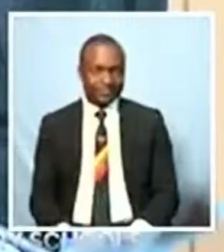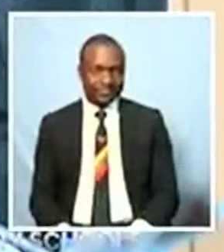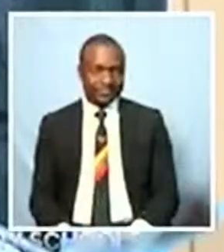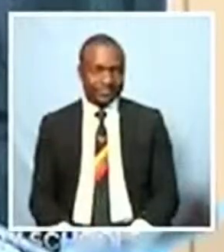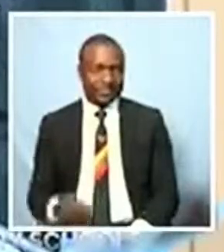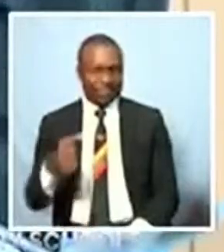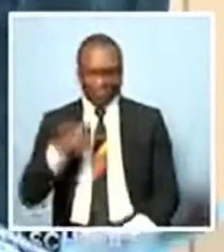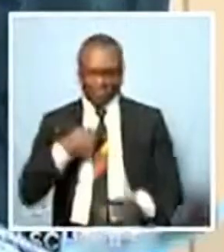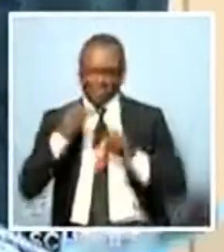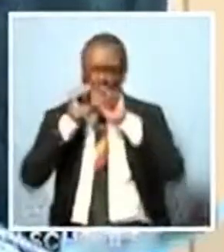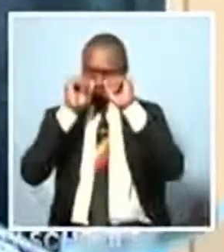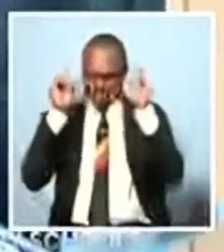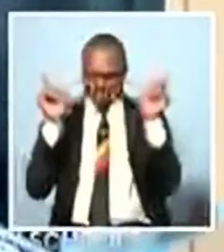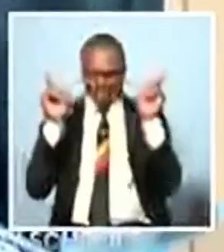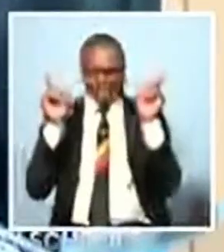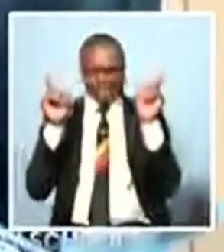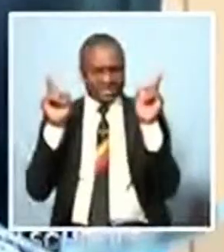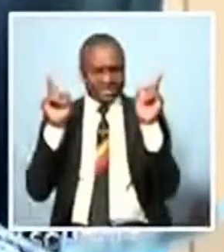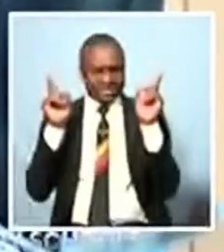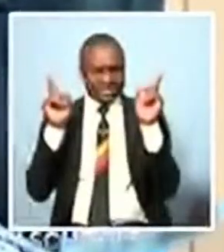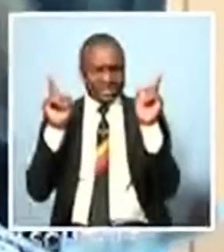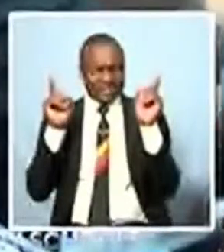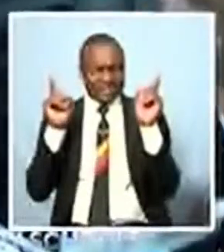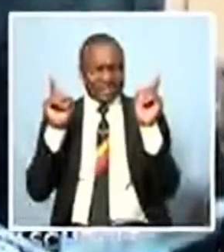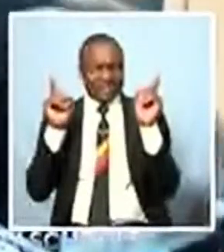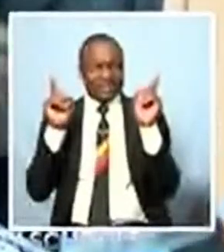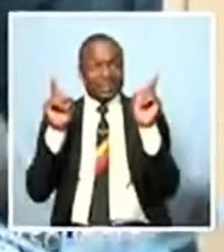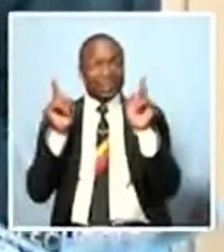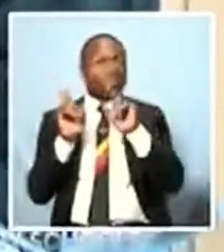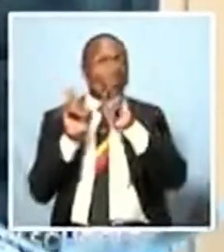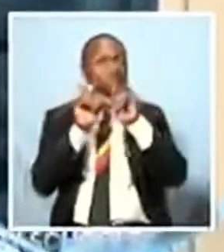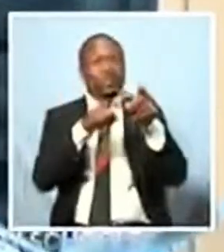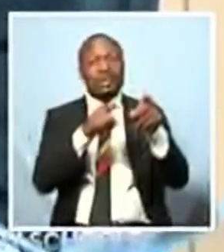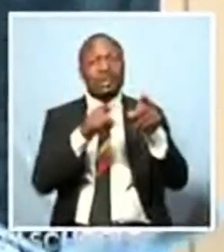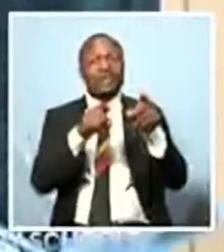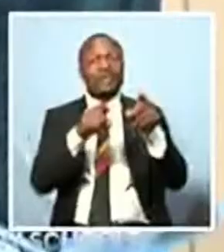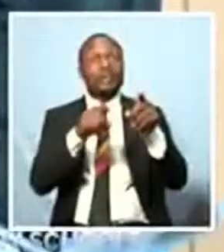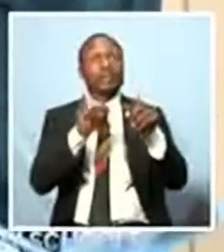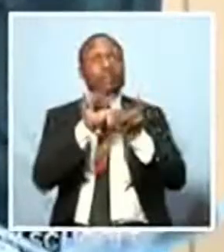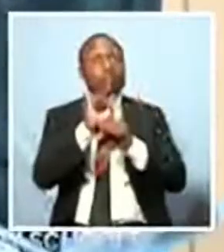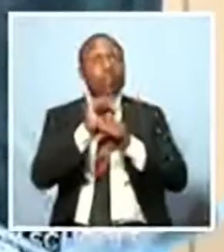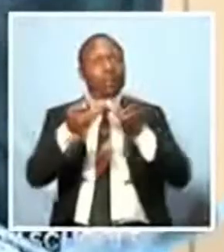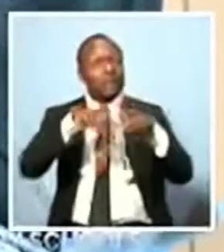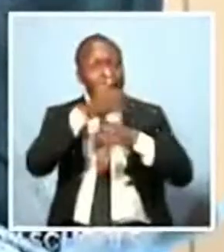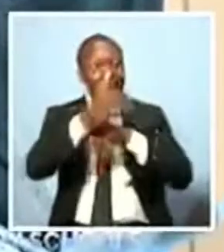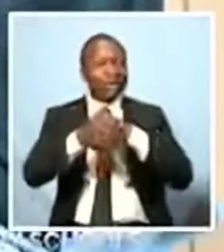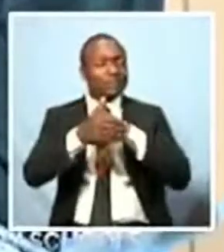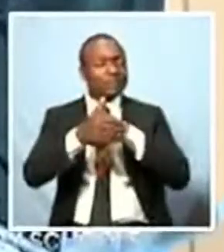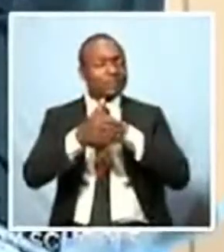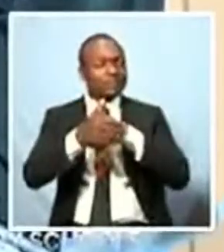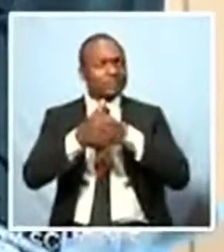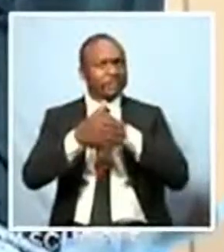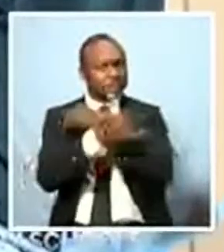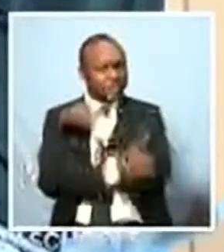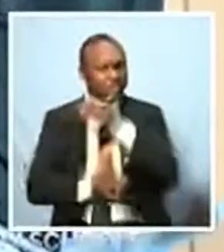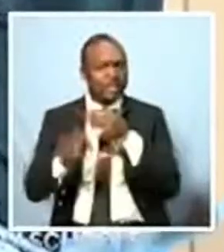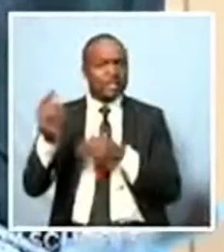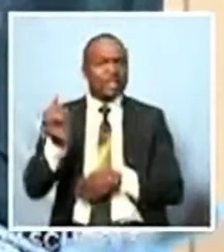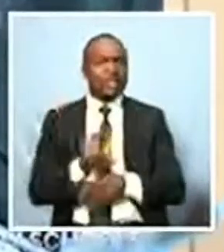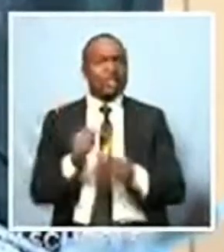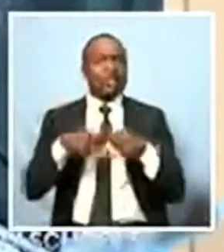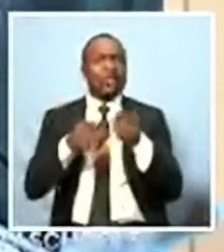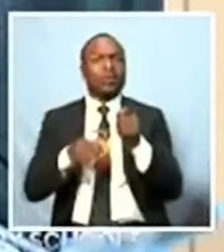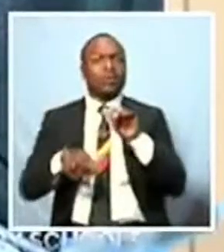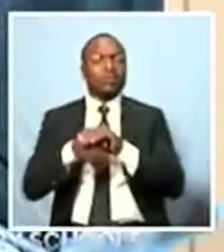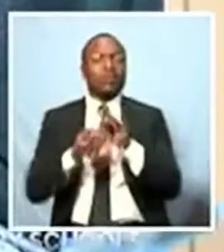Because I was shocked. I worked outside the country. When I came, we opened a private school. So we didn't have the number to reach to get 15